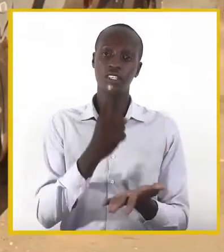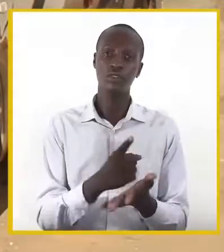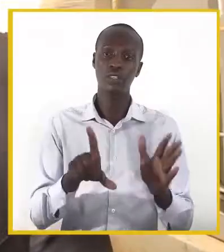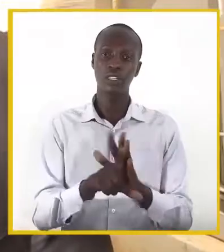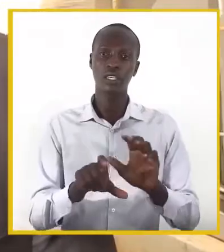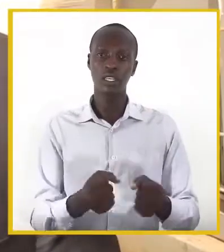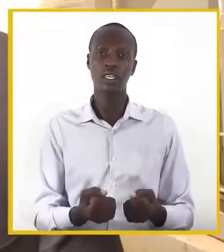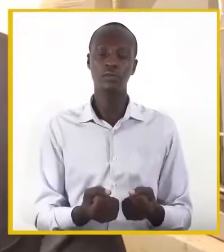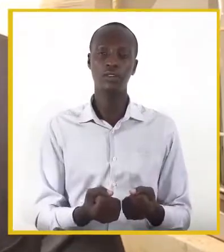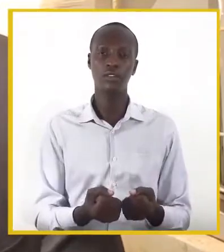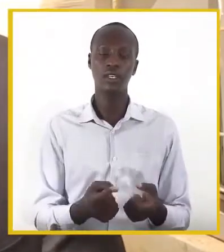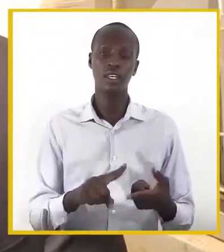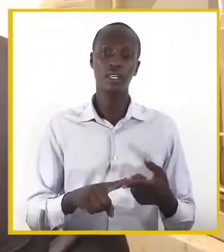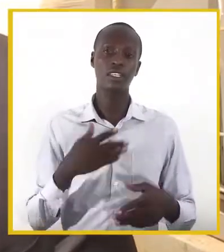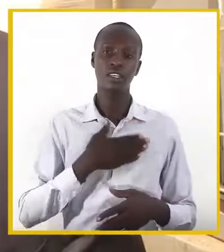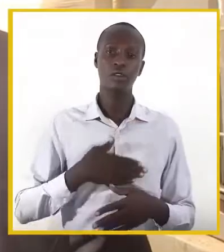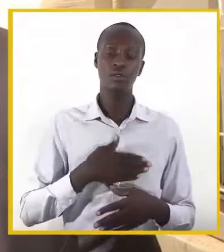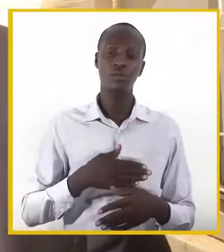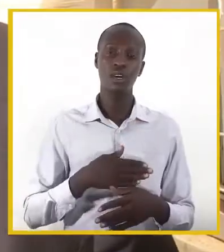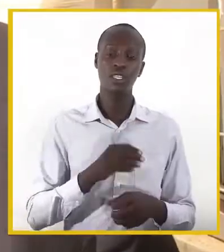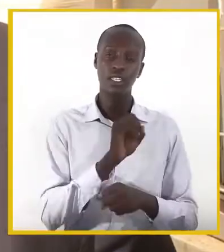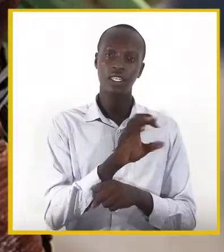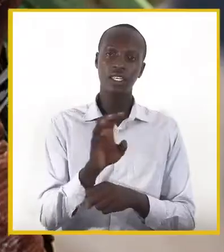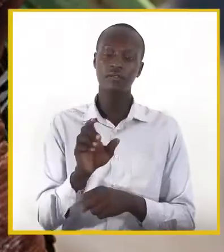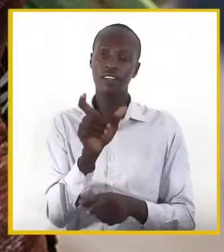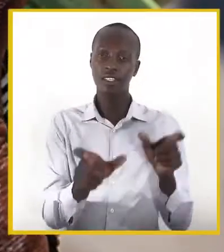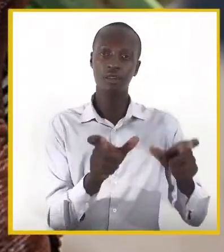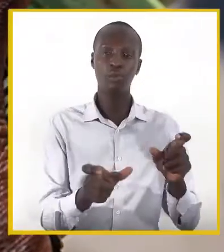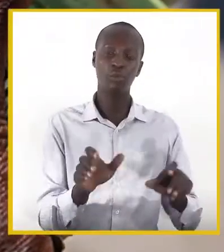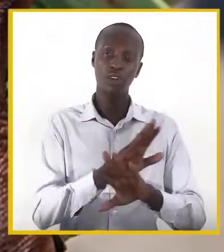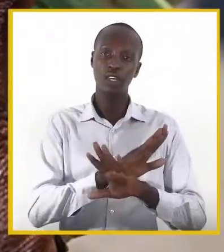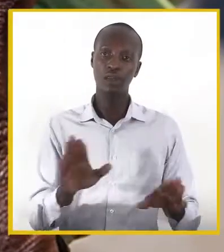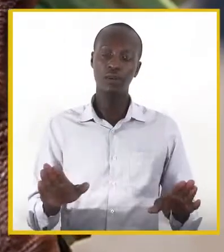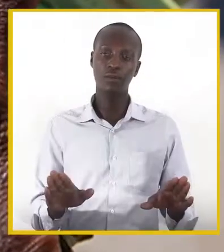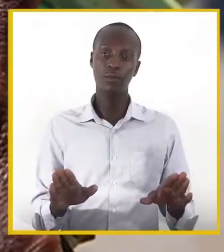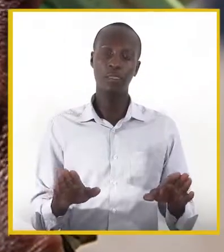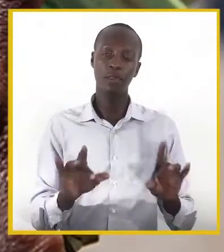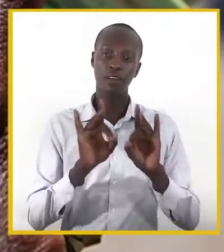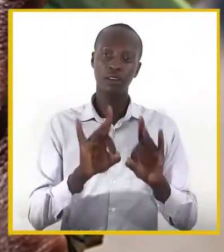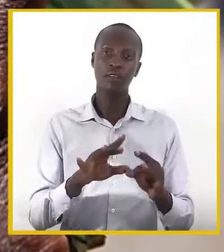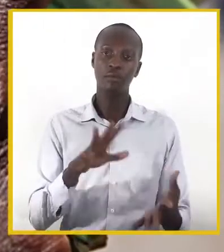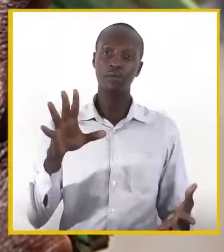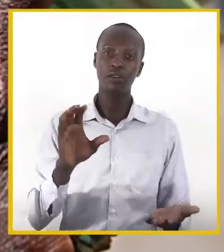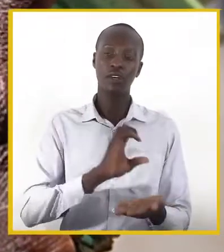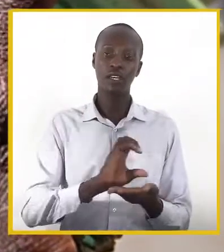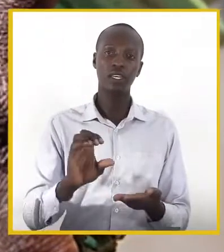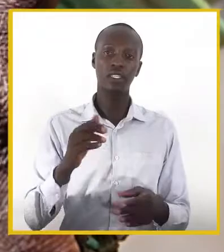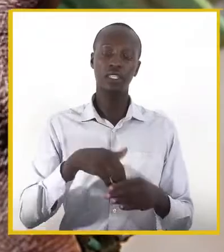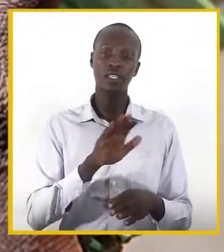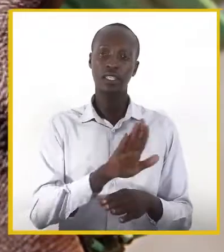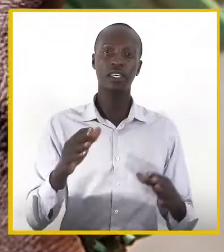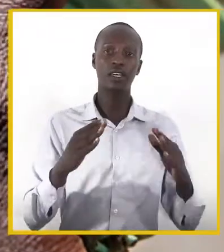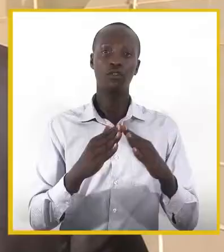offenses. We would want to urge members of the public not to keep large sums of money in their